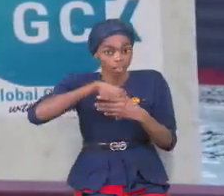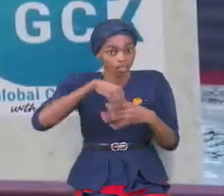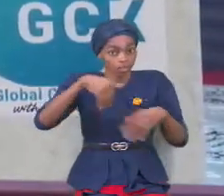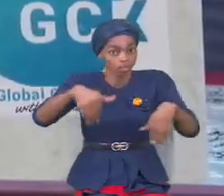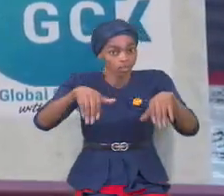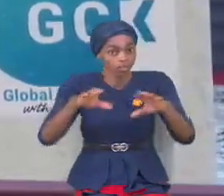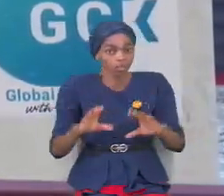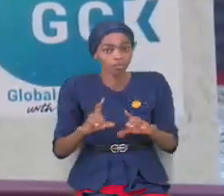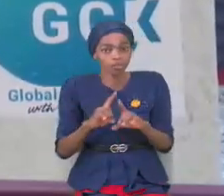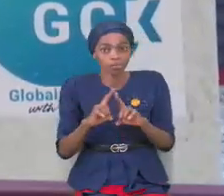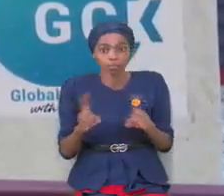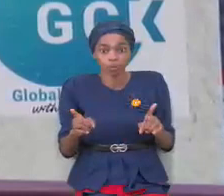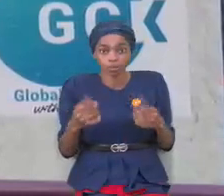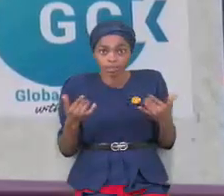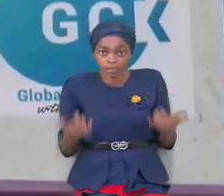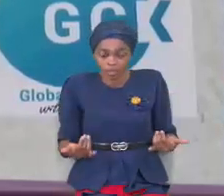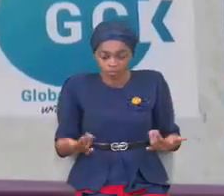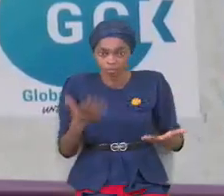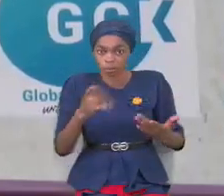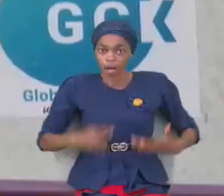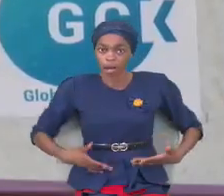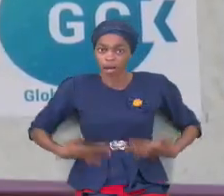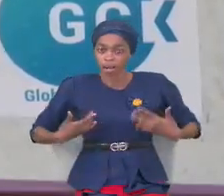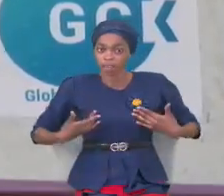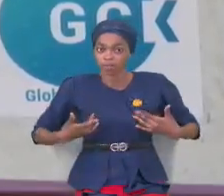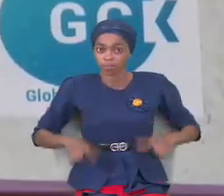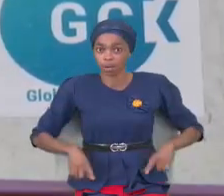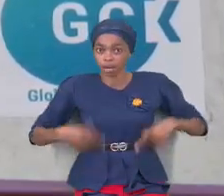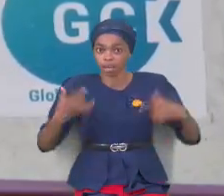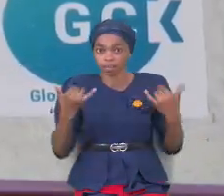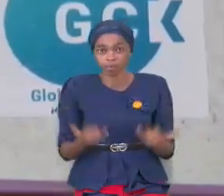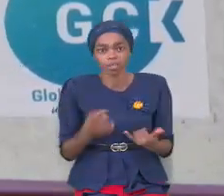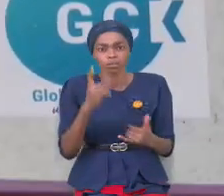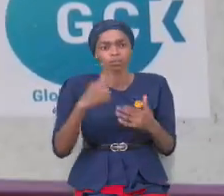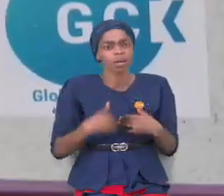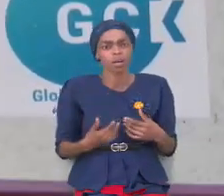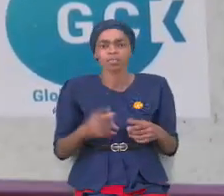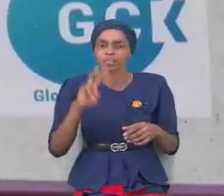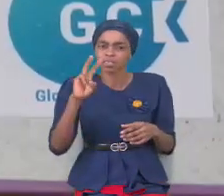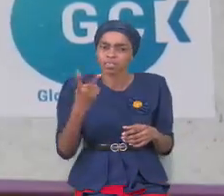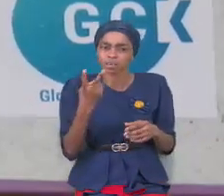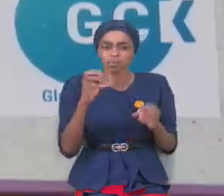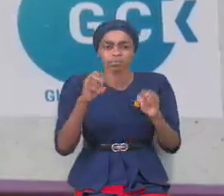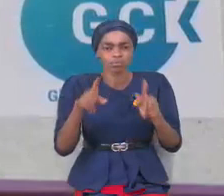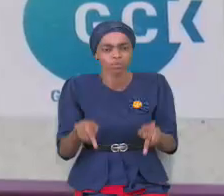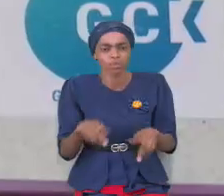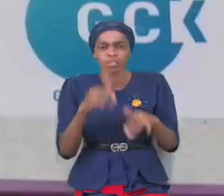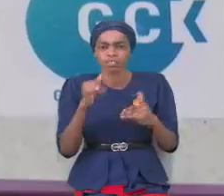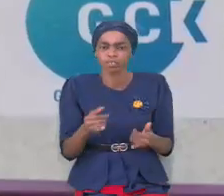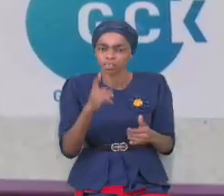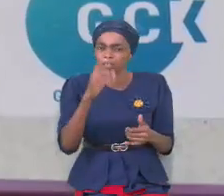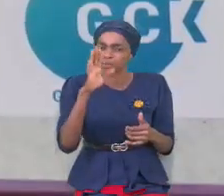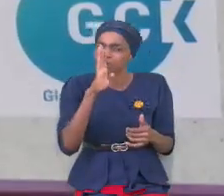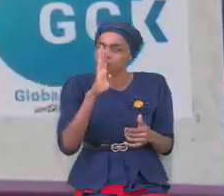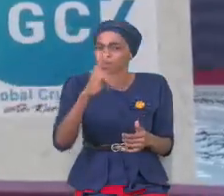on earth, why will you not be sensible and be wise and say, the call has